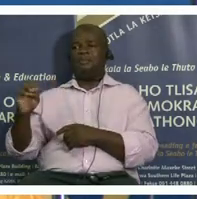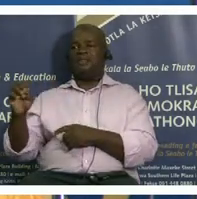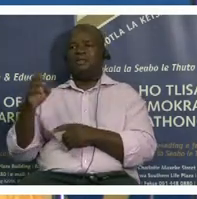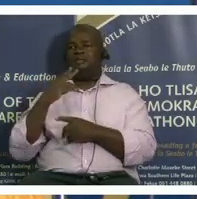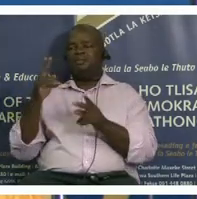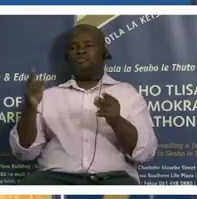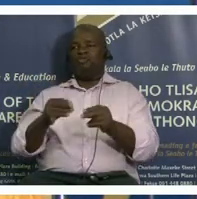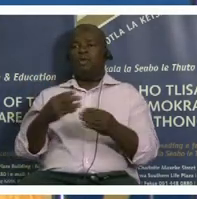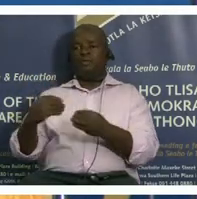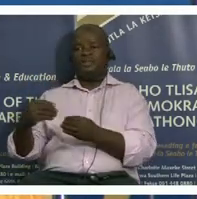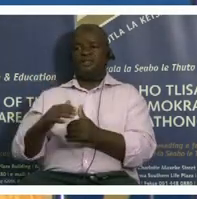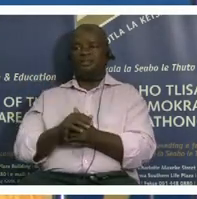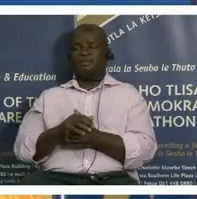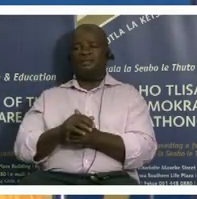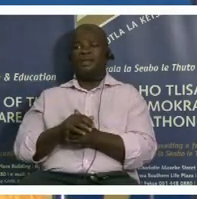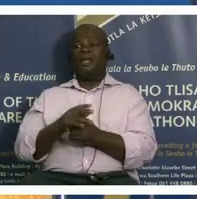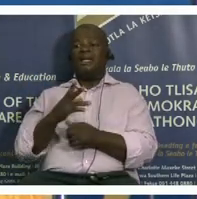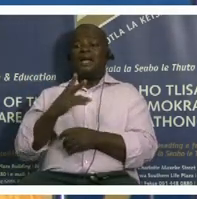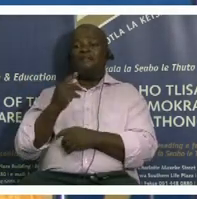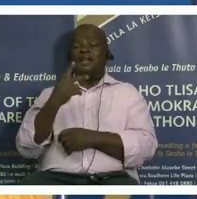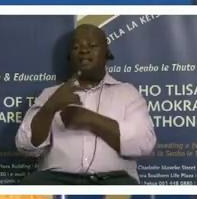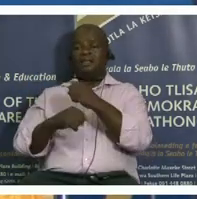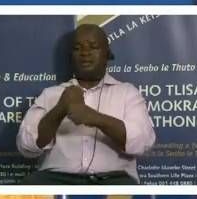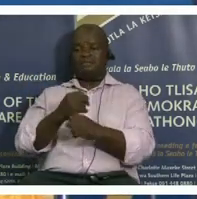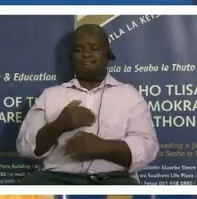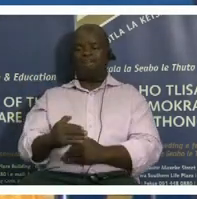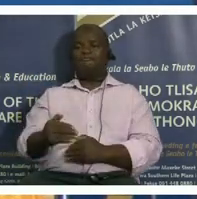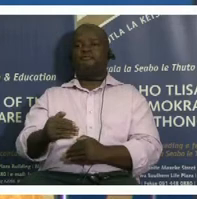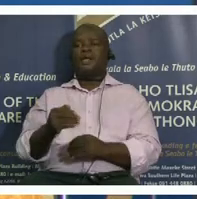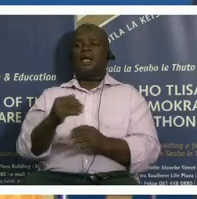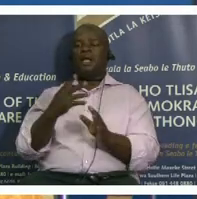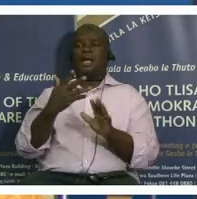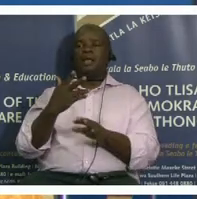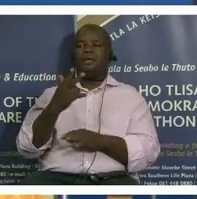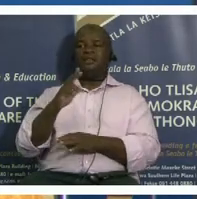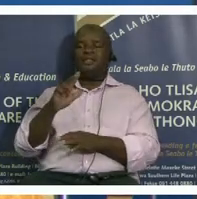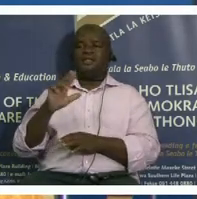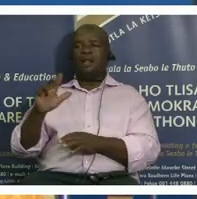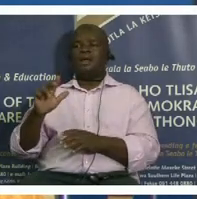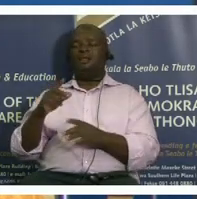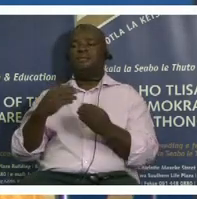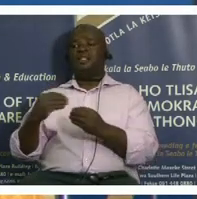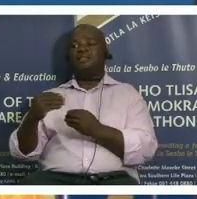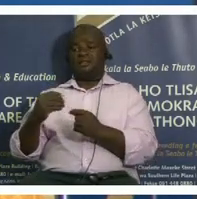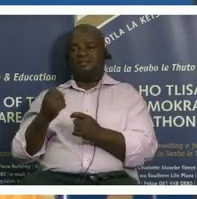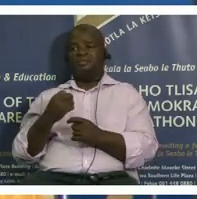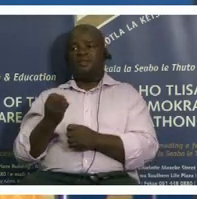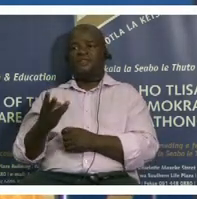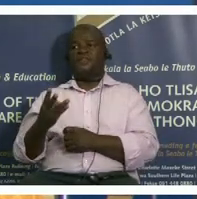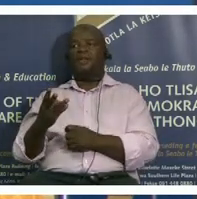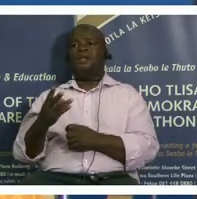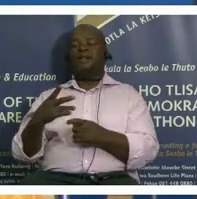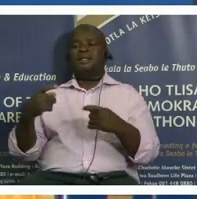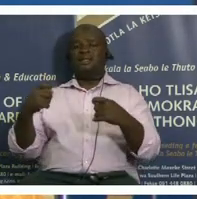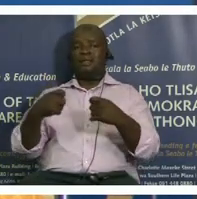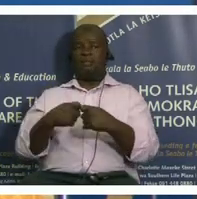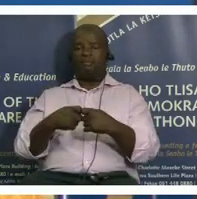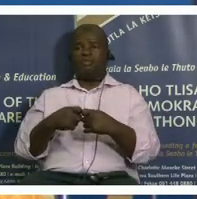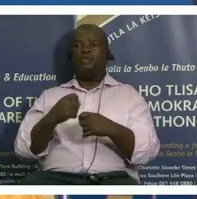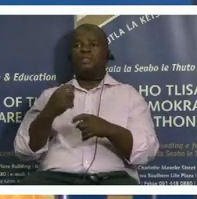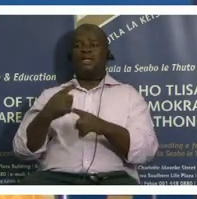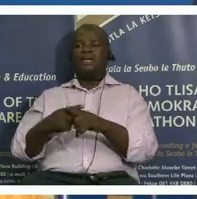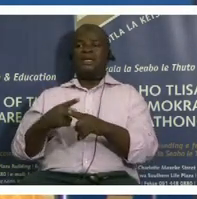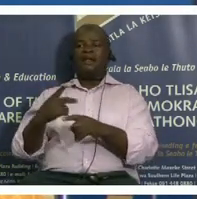current financial year, 869 enterprises were provided with financial and non-financial